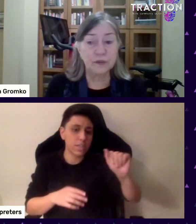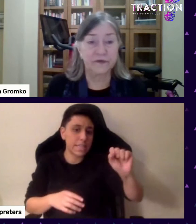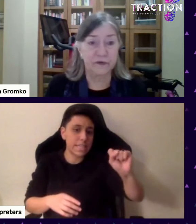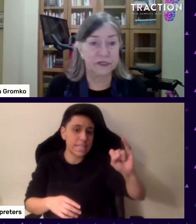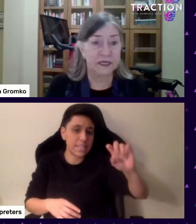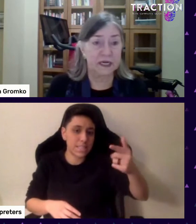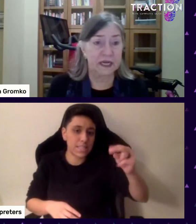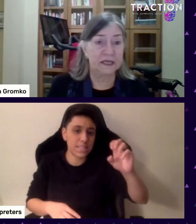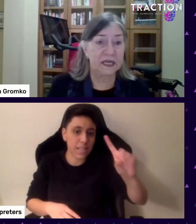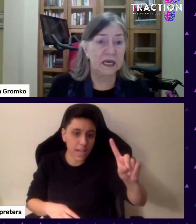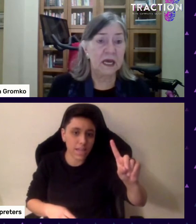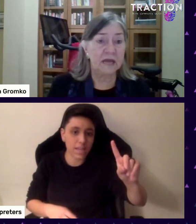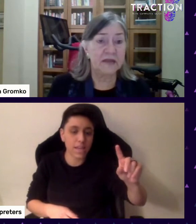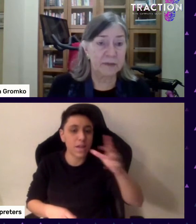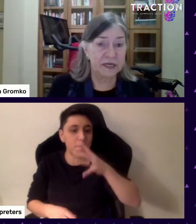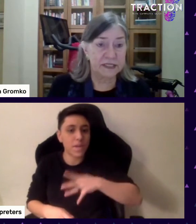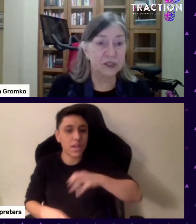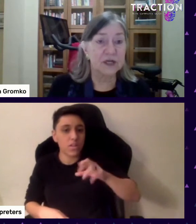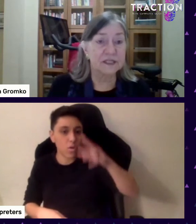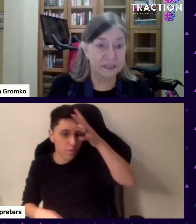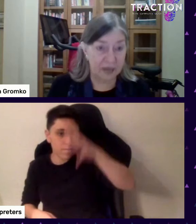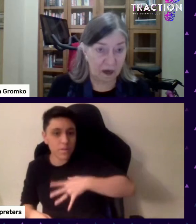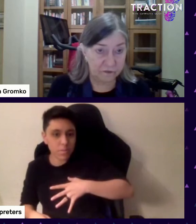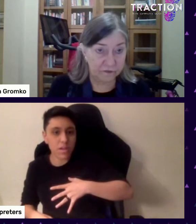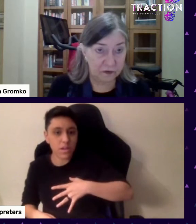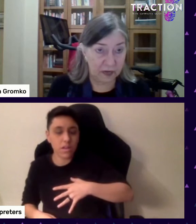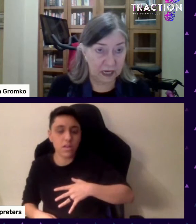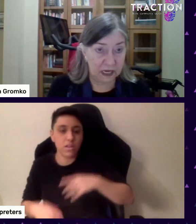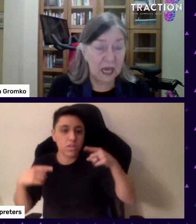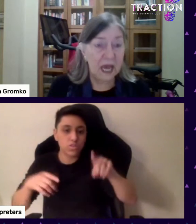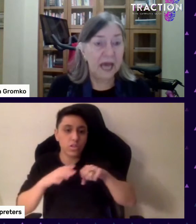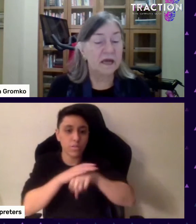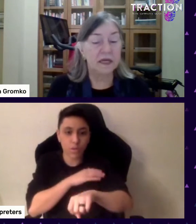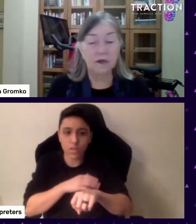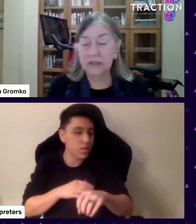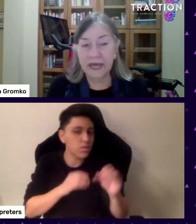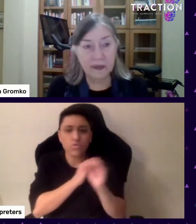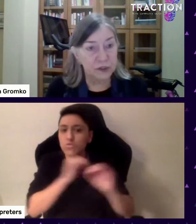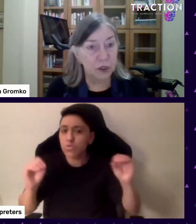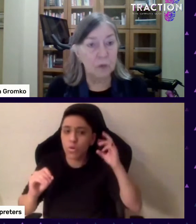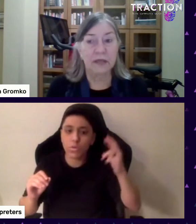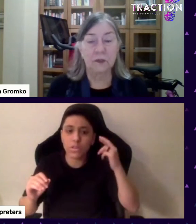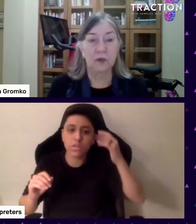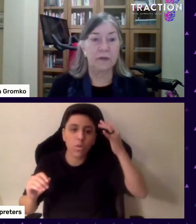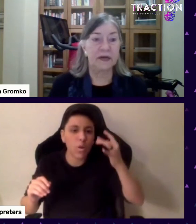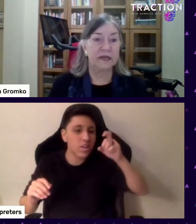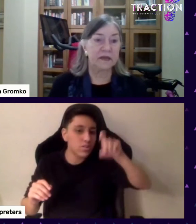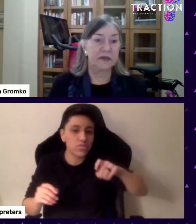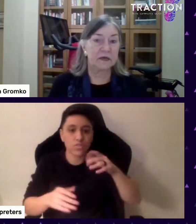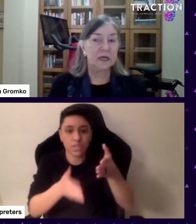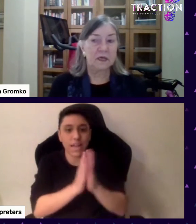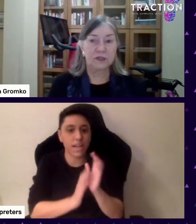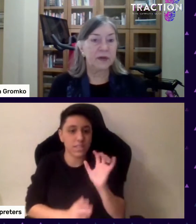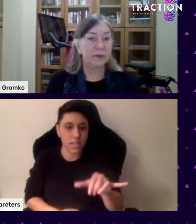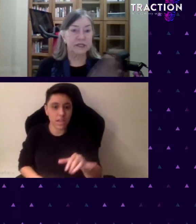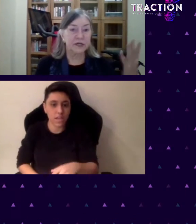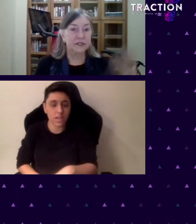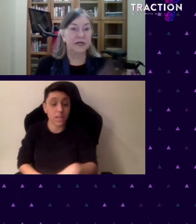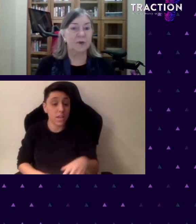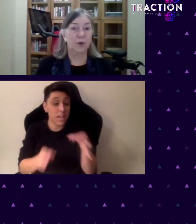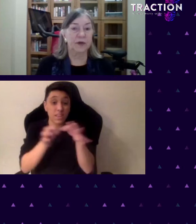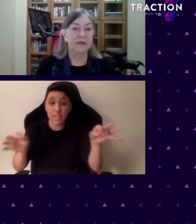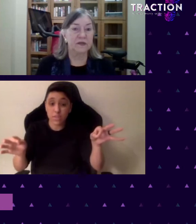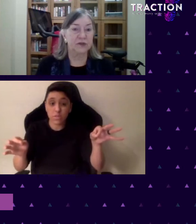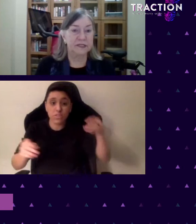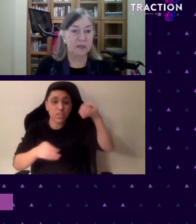there's no difference in the immunization itself. Okay. And, language, oh my Lord. I mean, in the 20 plus